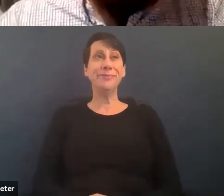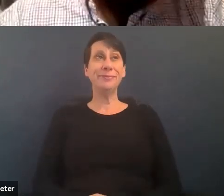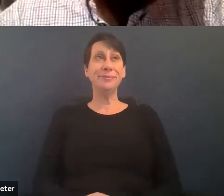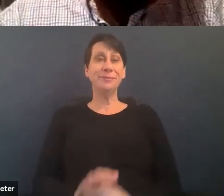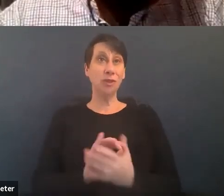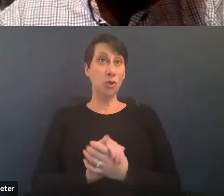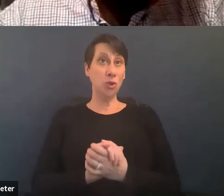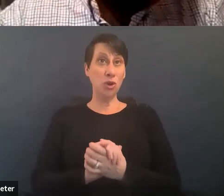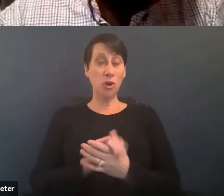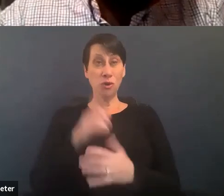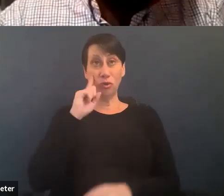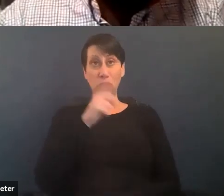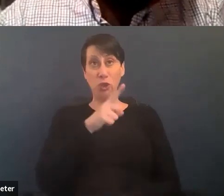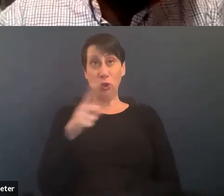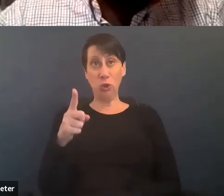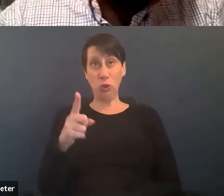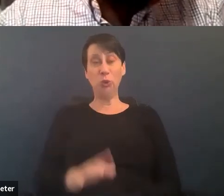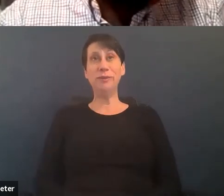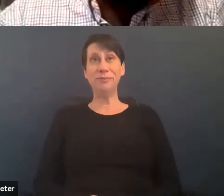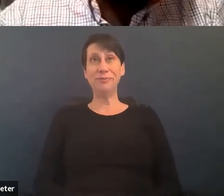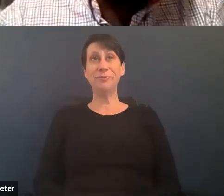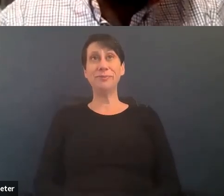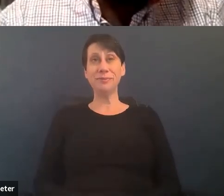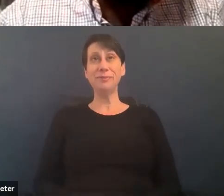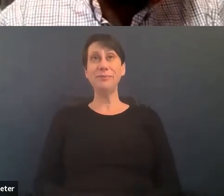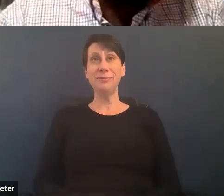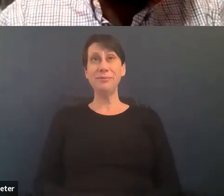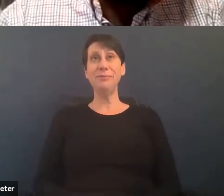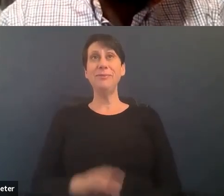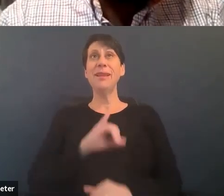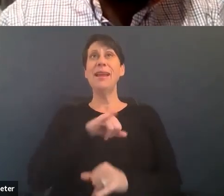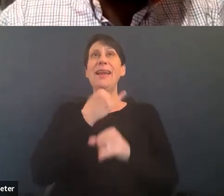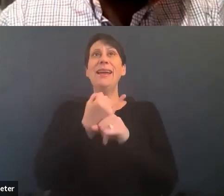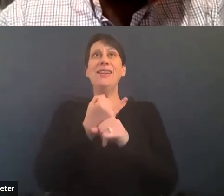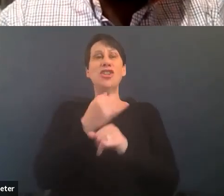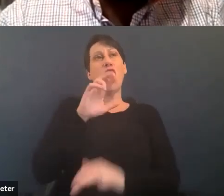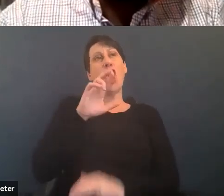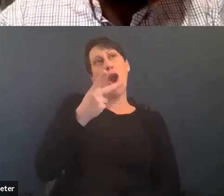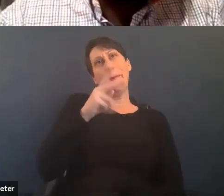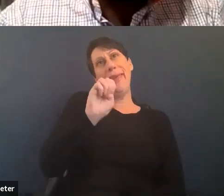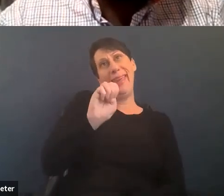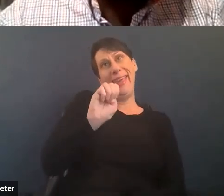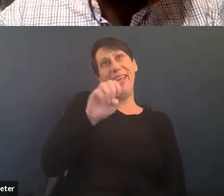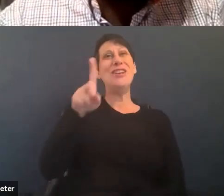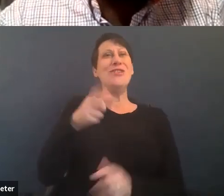You certainly do rock in our name, AKA International RPE